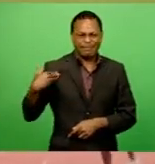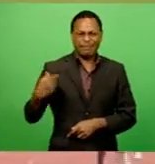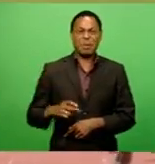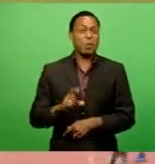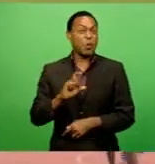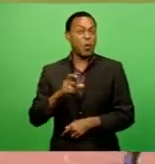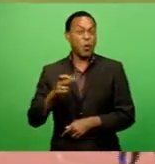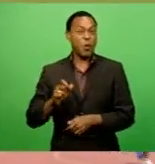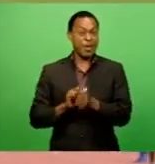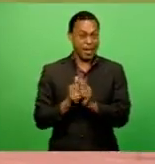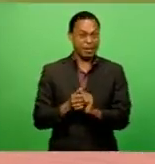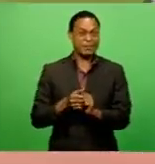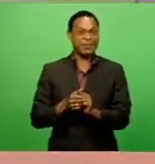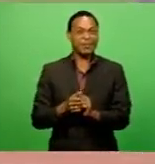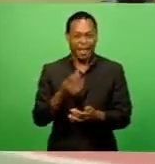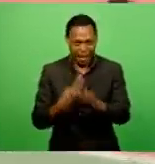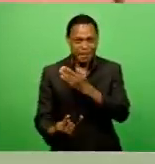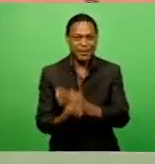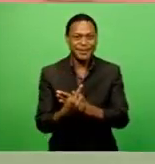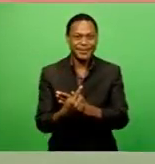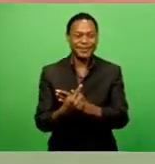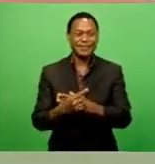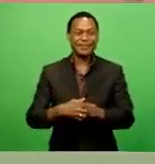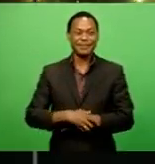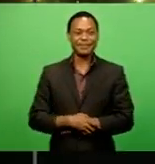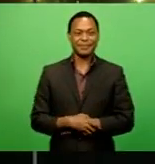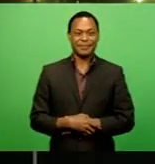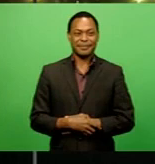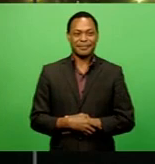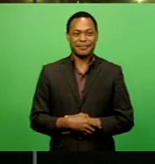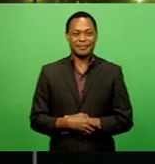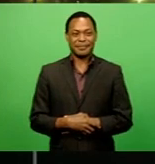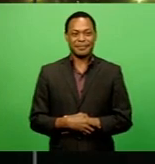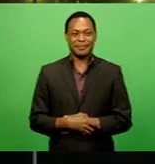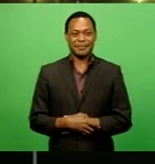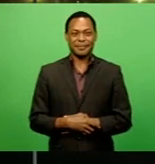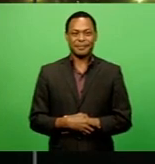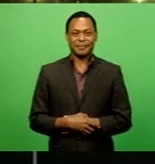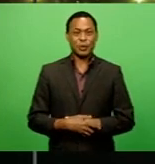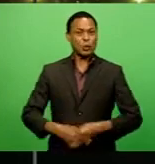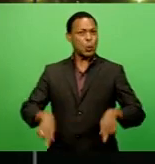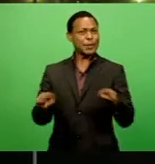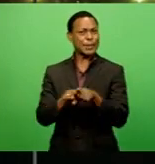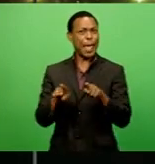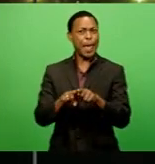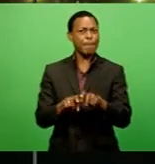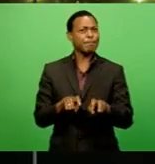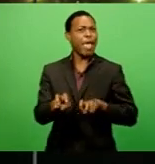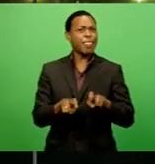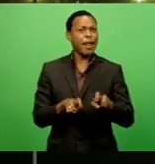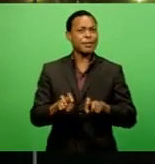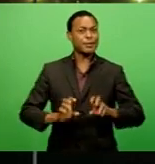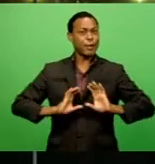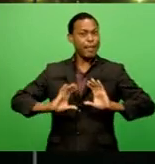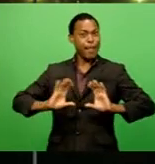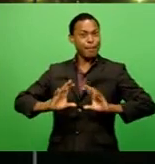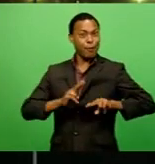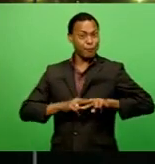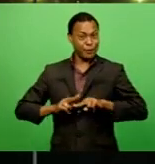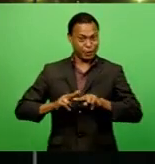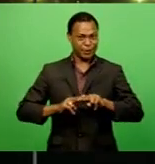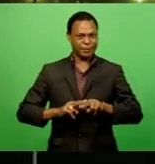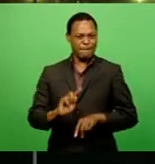the green light. Aquila Vama, FBC Sports. Just like athletics, Netball Fiji also had its